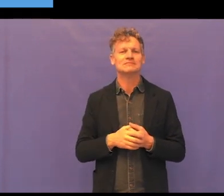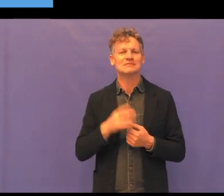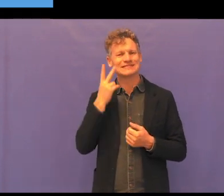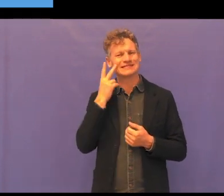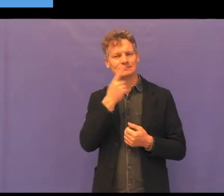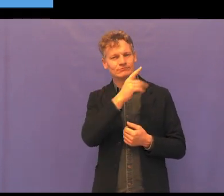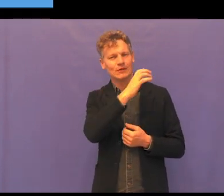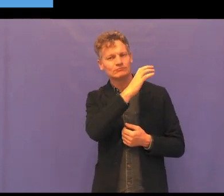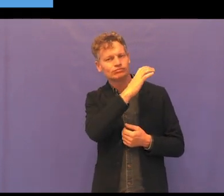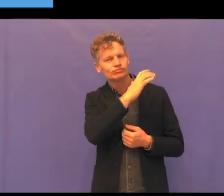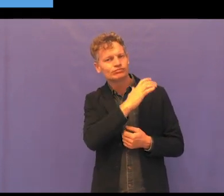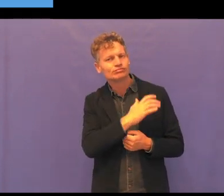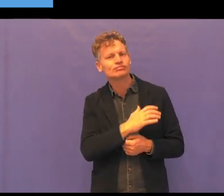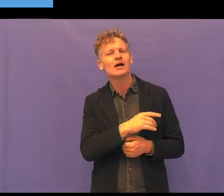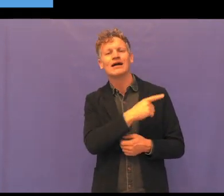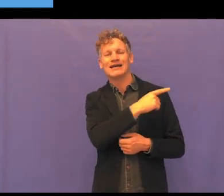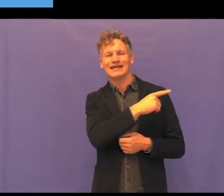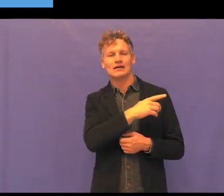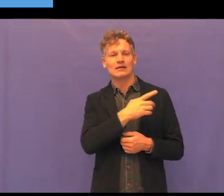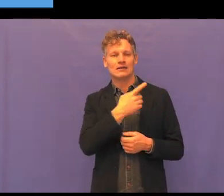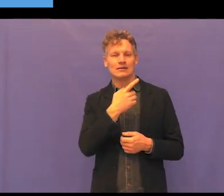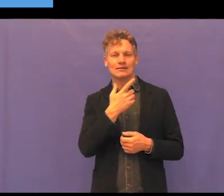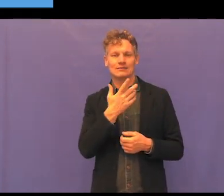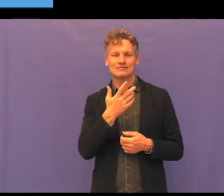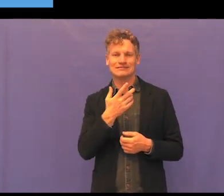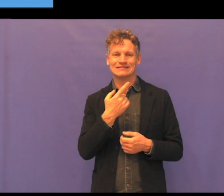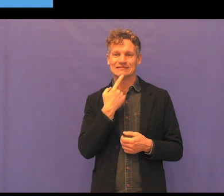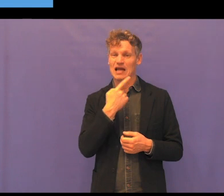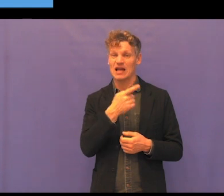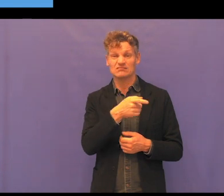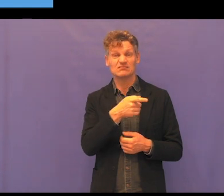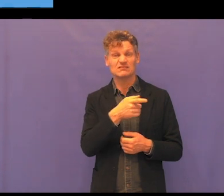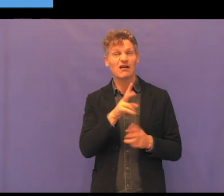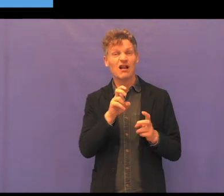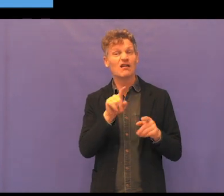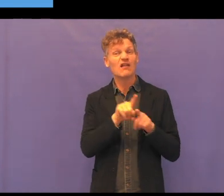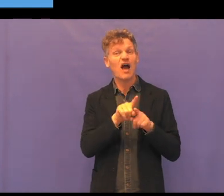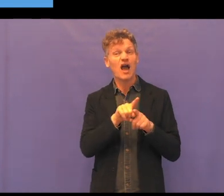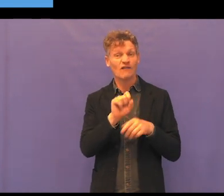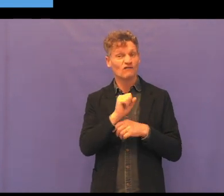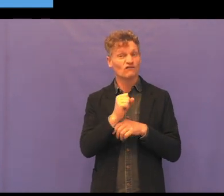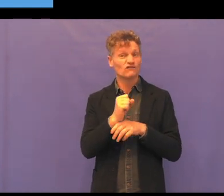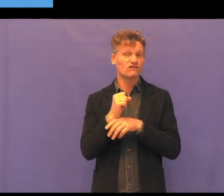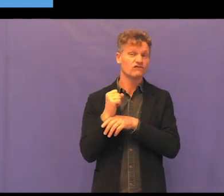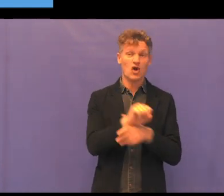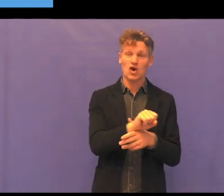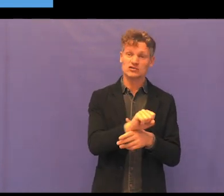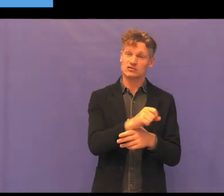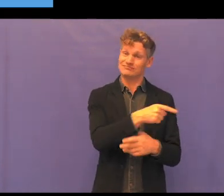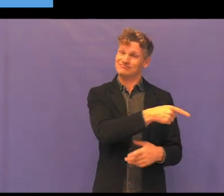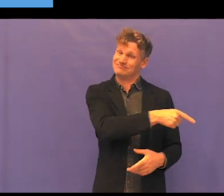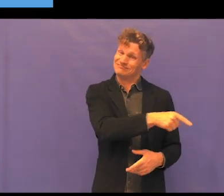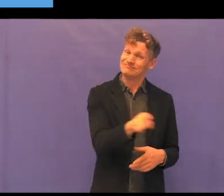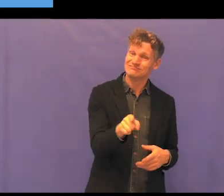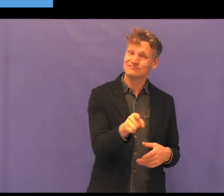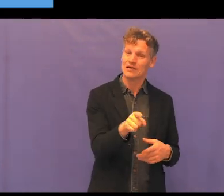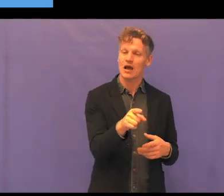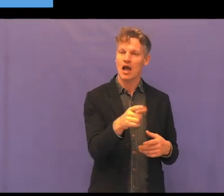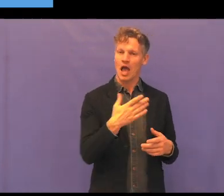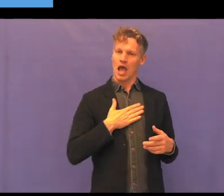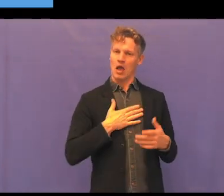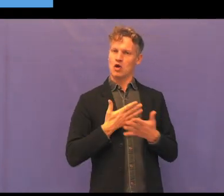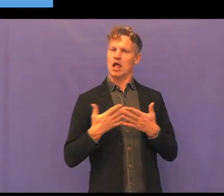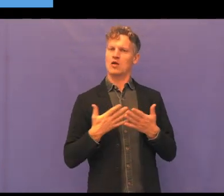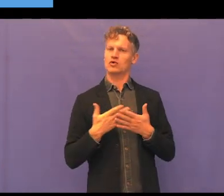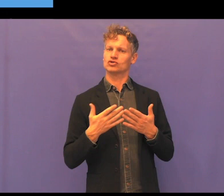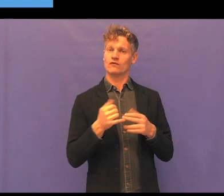is we who must learn the Earth's language and reimagine the polity in its idioms. And of course, it's important